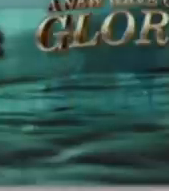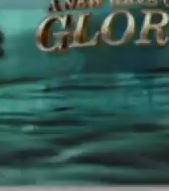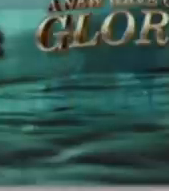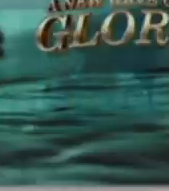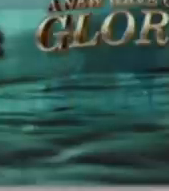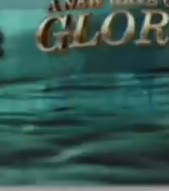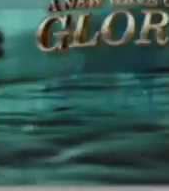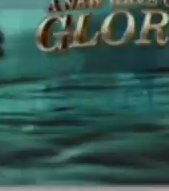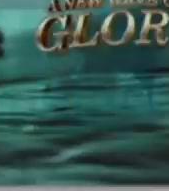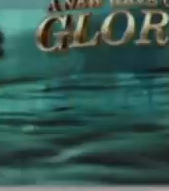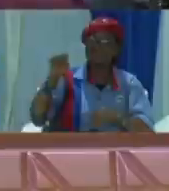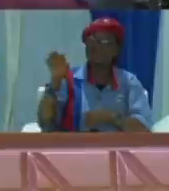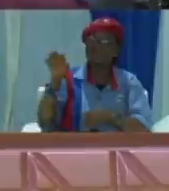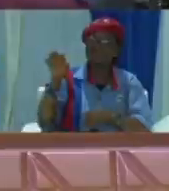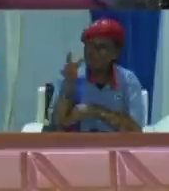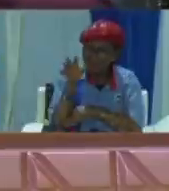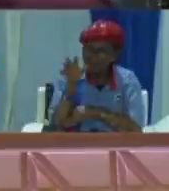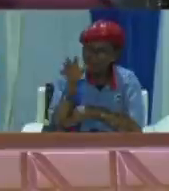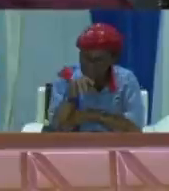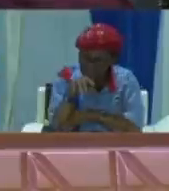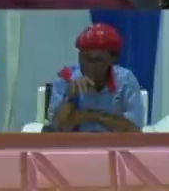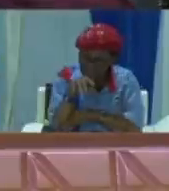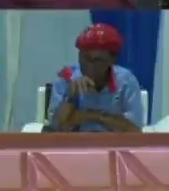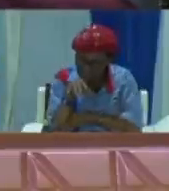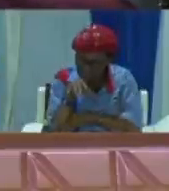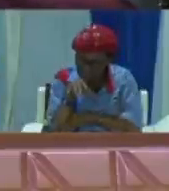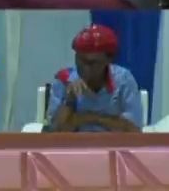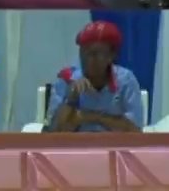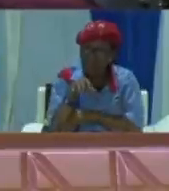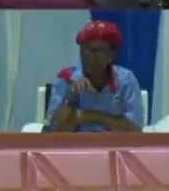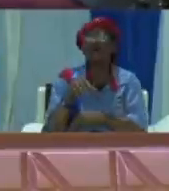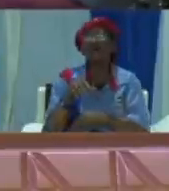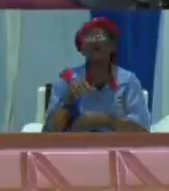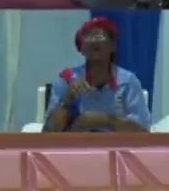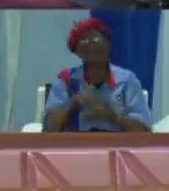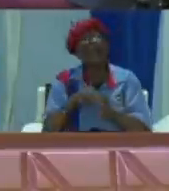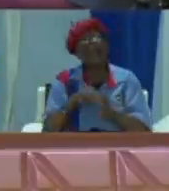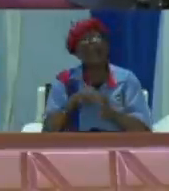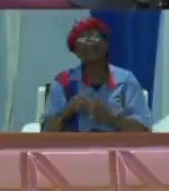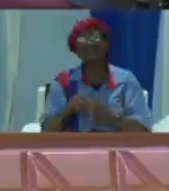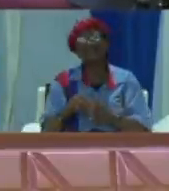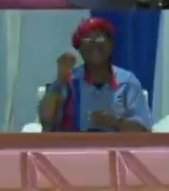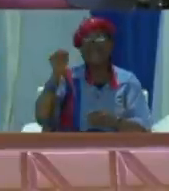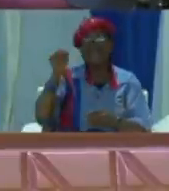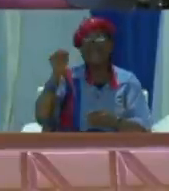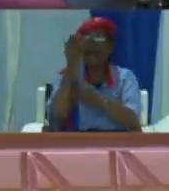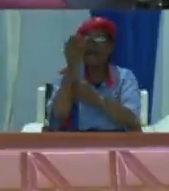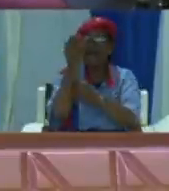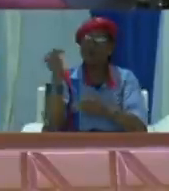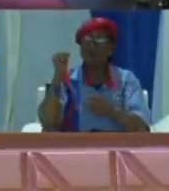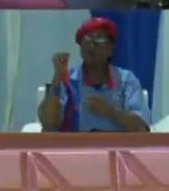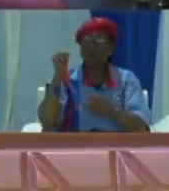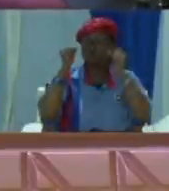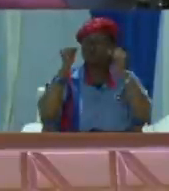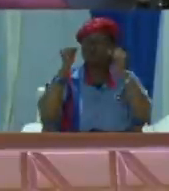withered hand means the hand was strong before. But